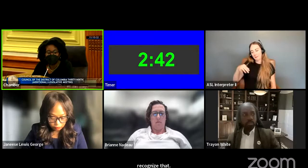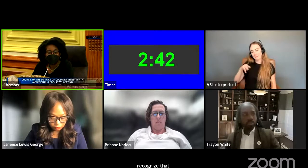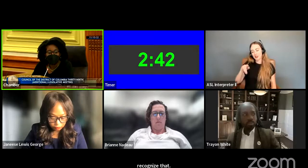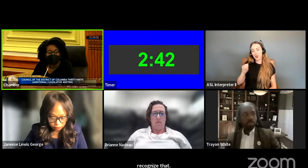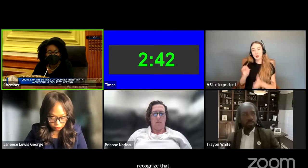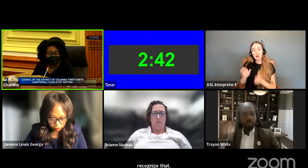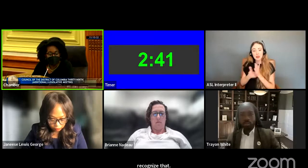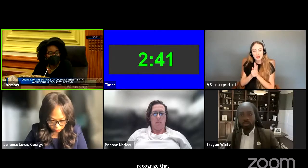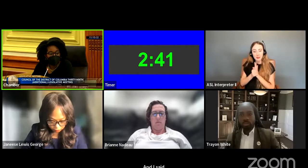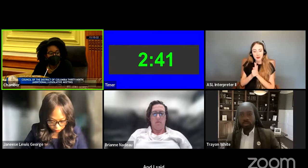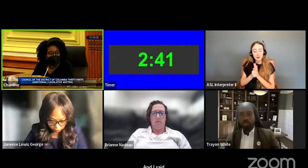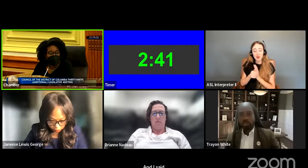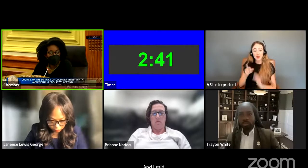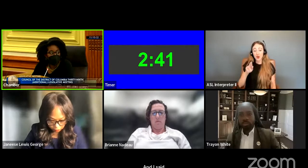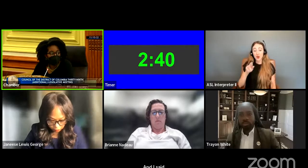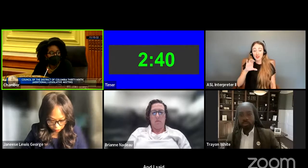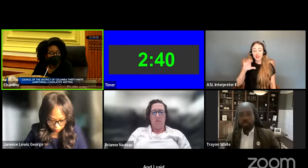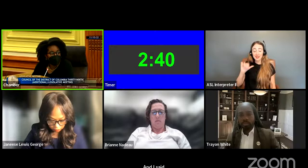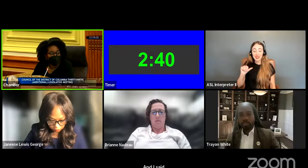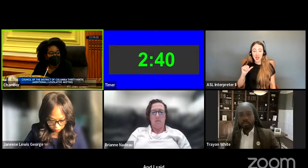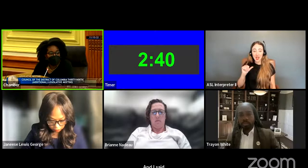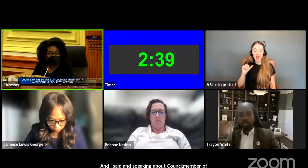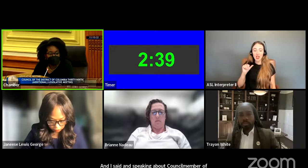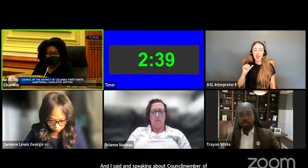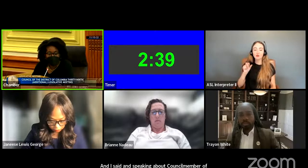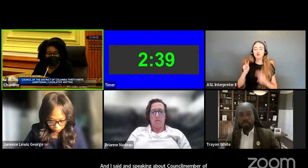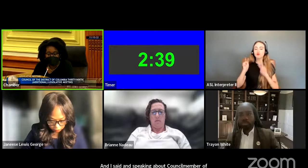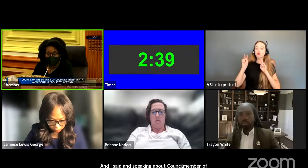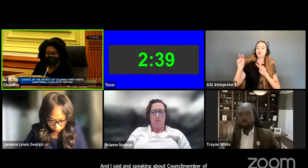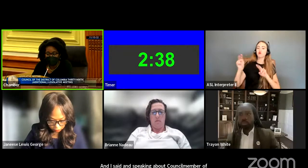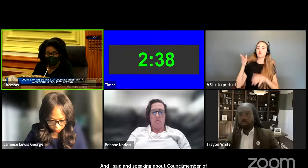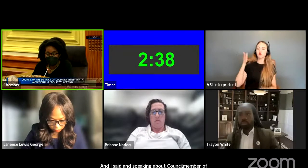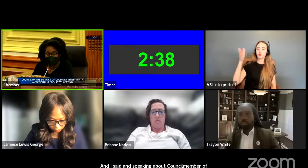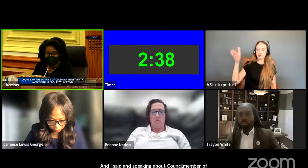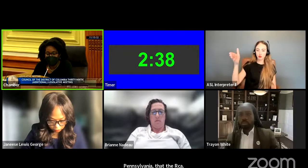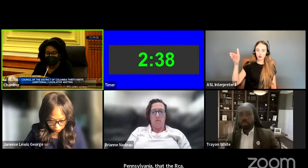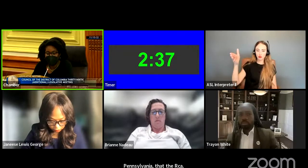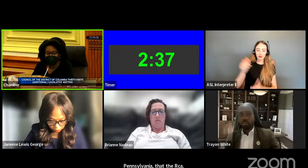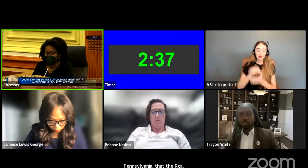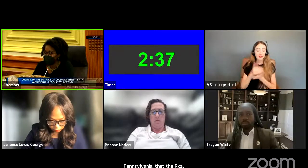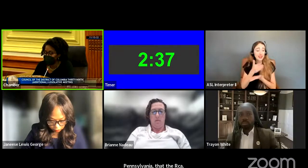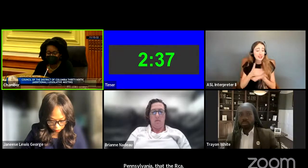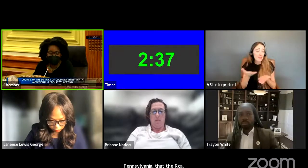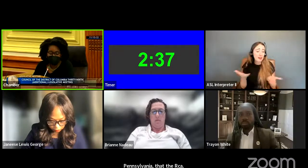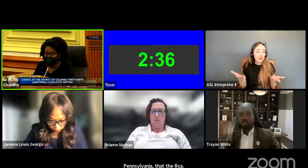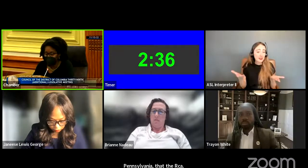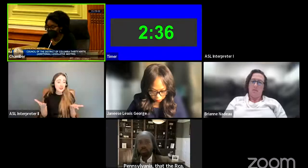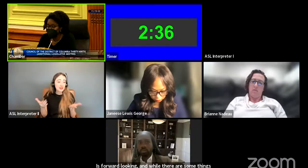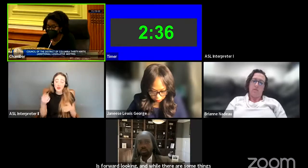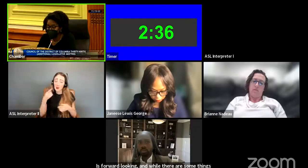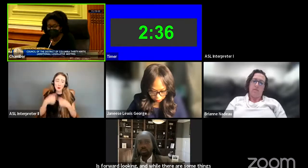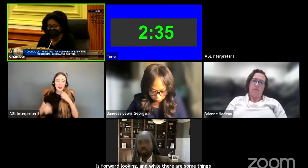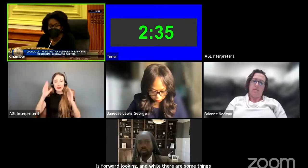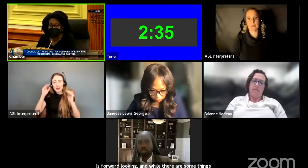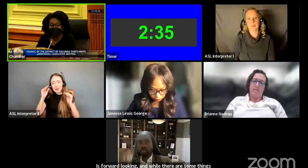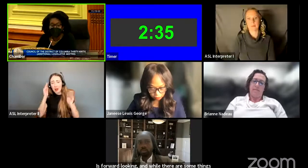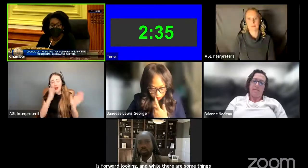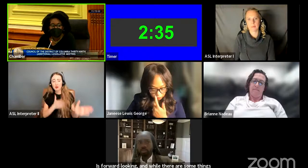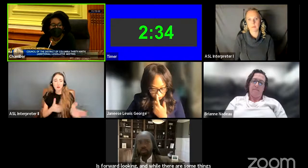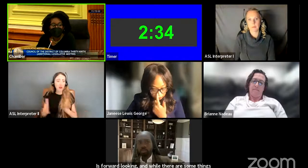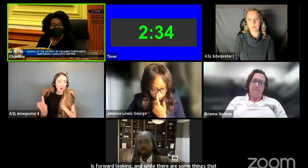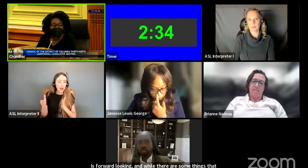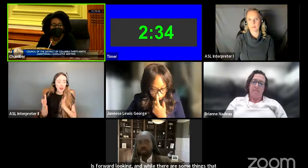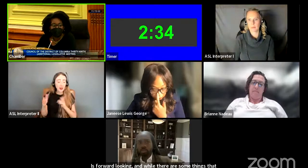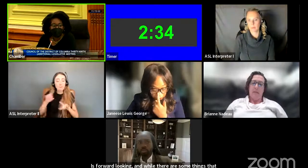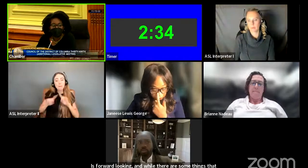that the RCCA is forward-looking. And while there are some things that we can't expect or plan for,